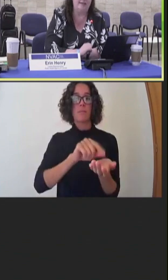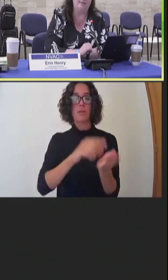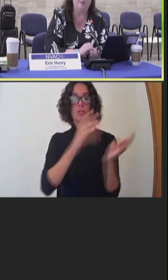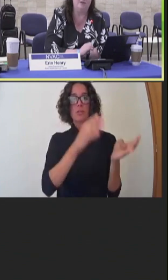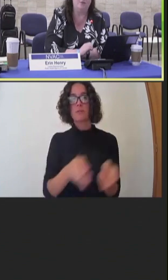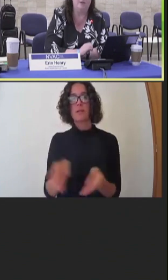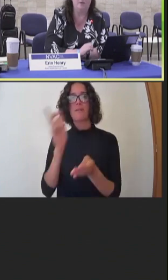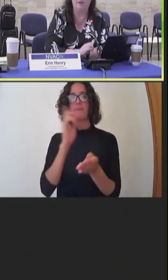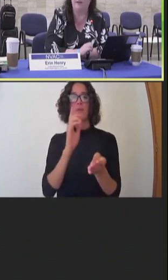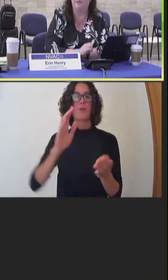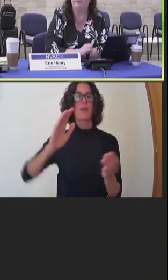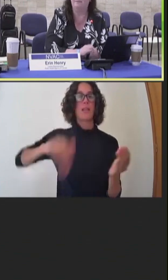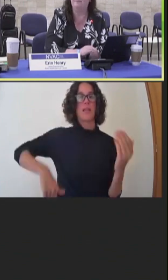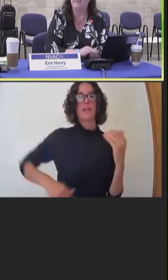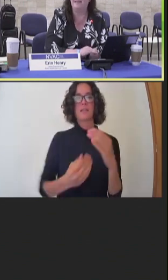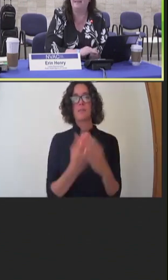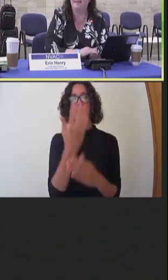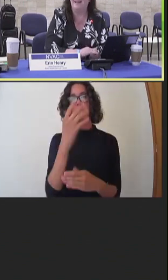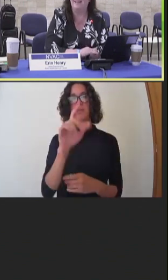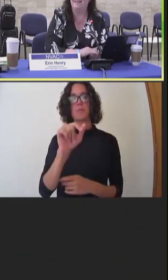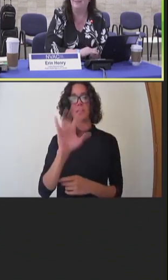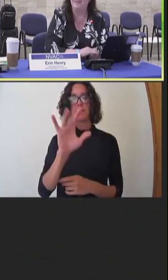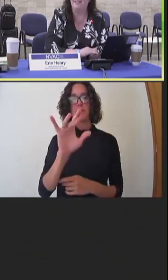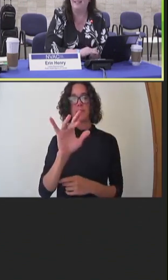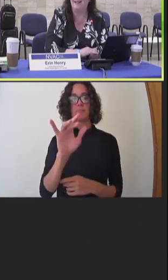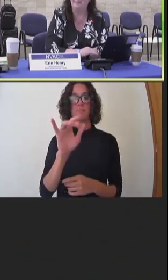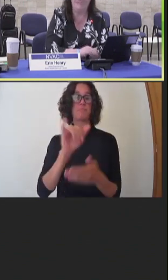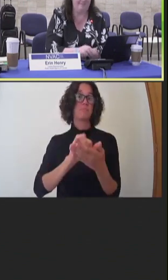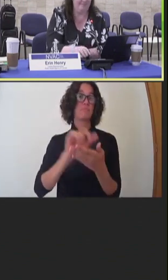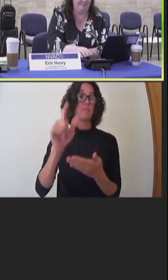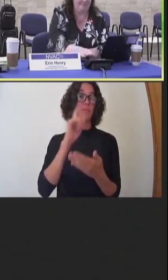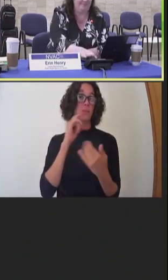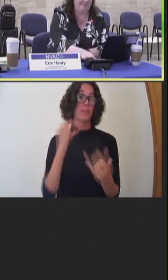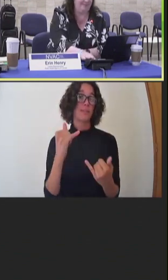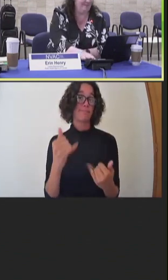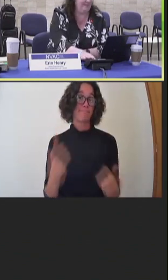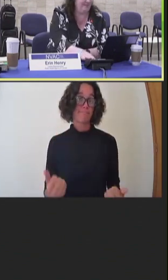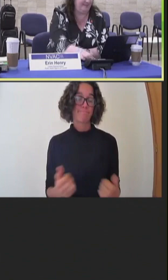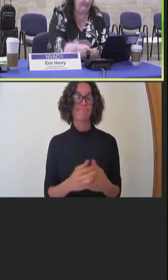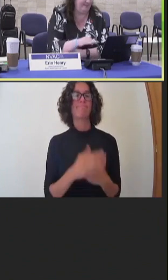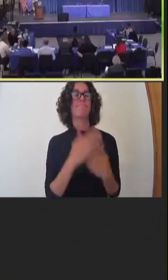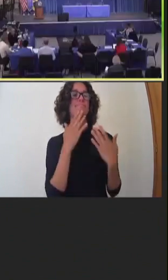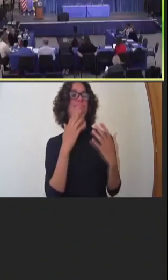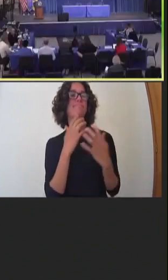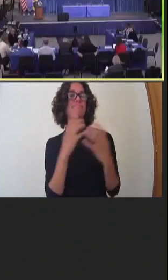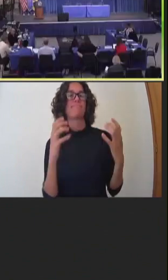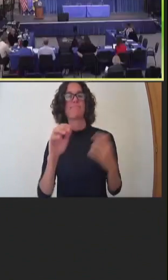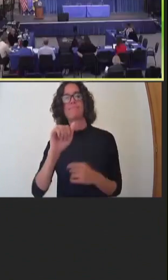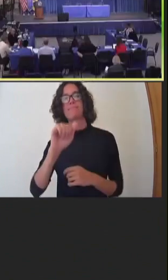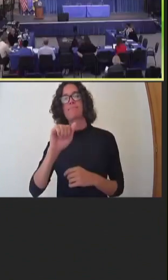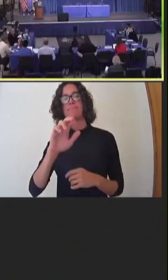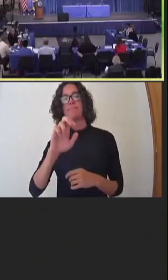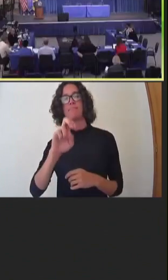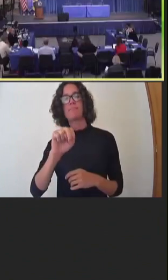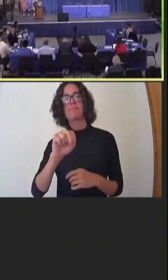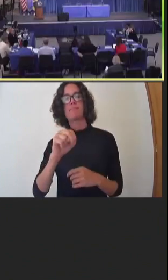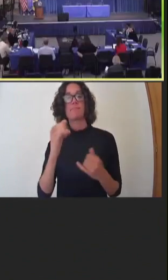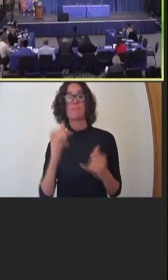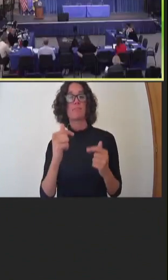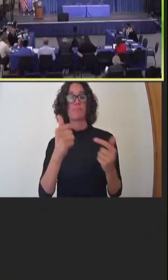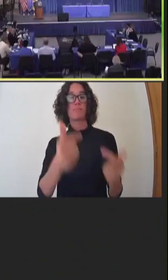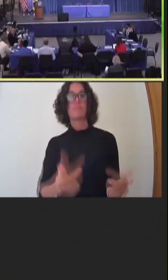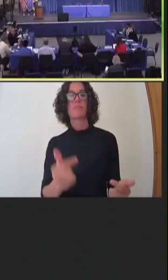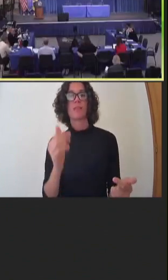late spring 2025. And that's it for today. Thank you very much, Erin. Now to turn to our ex